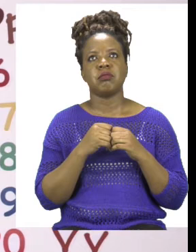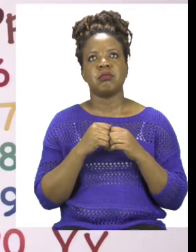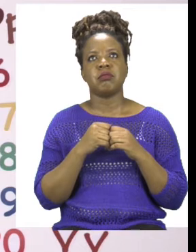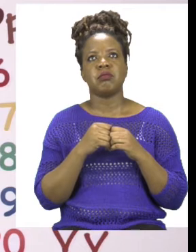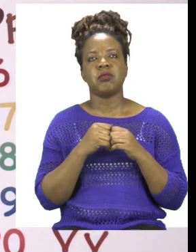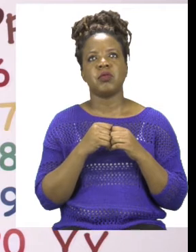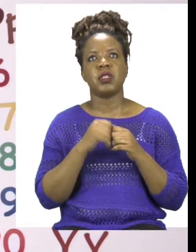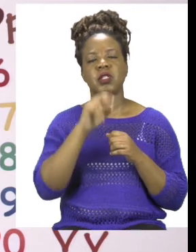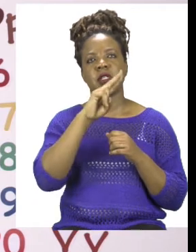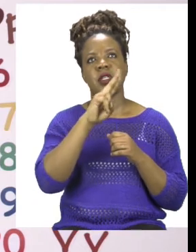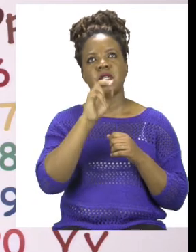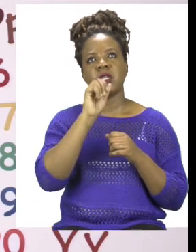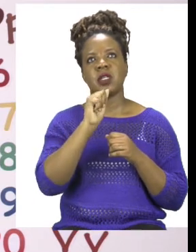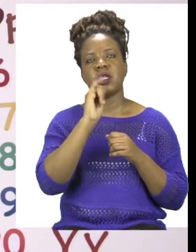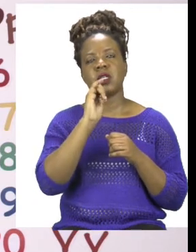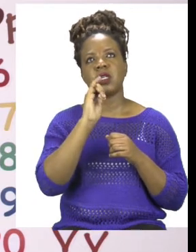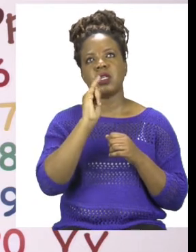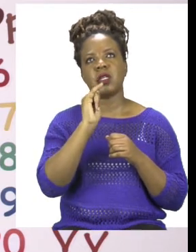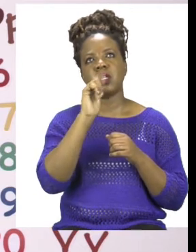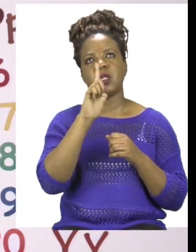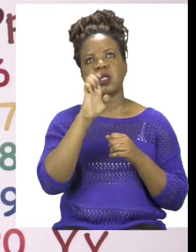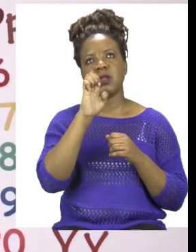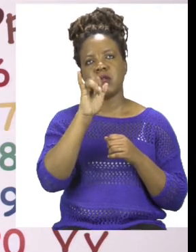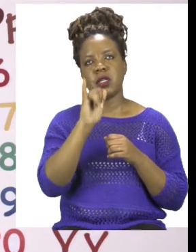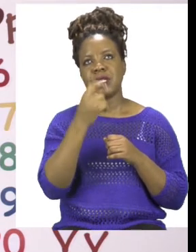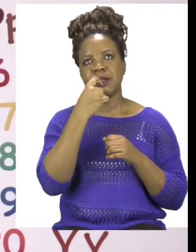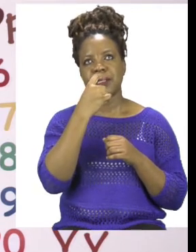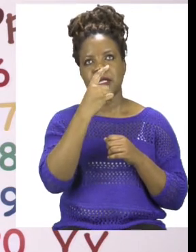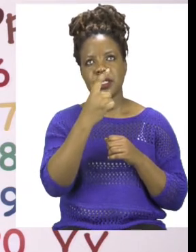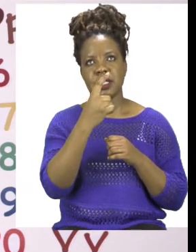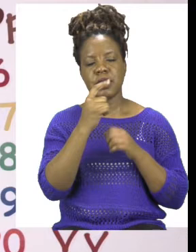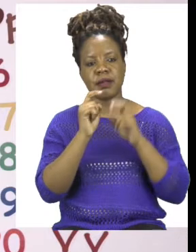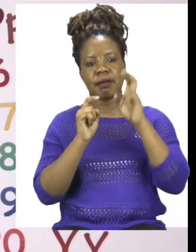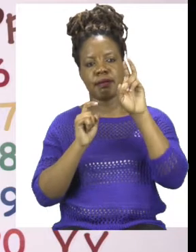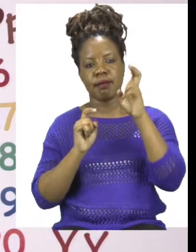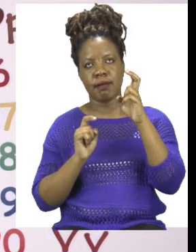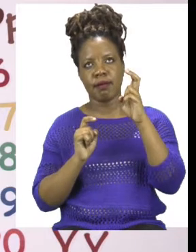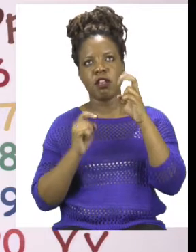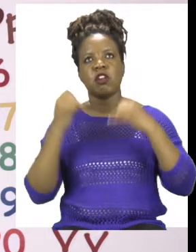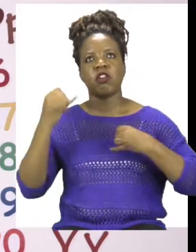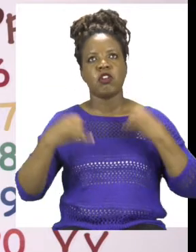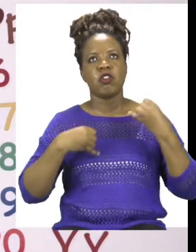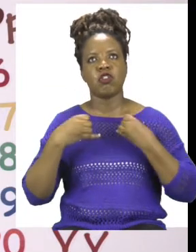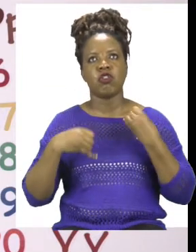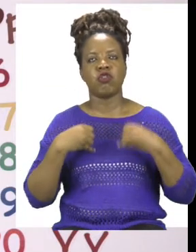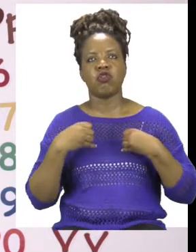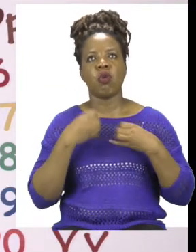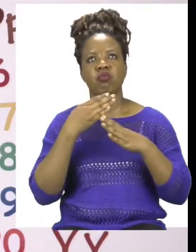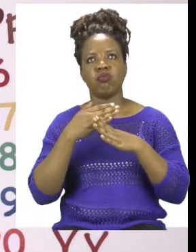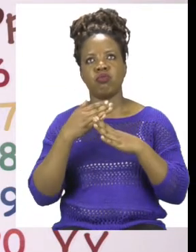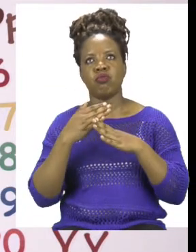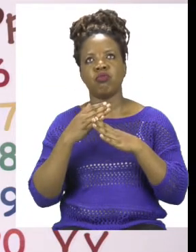and then we have our inverted commas, enjoy doing page 17. We open our